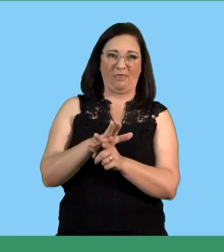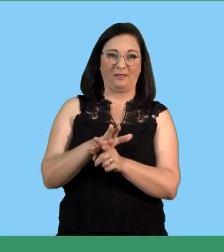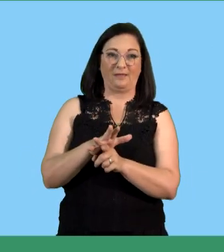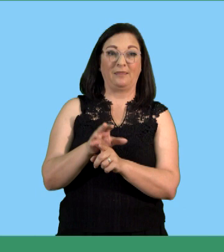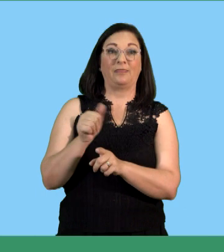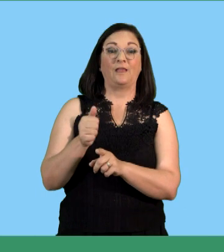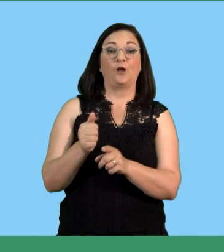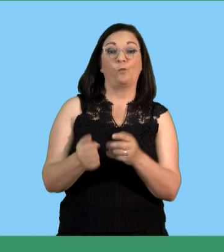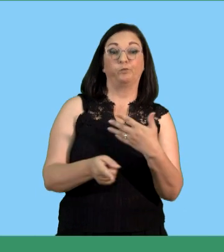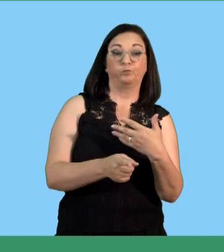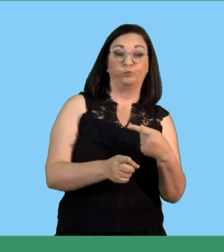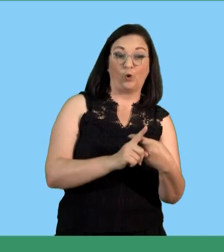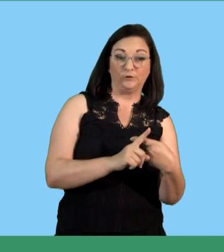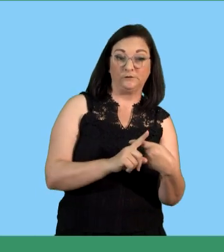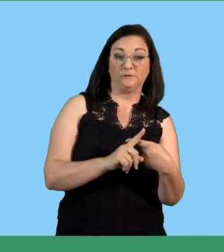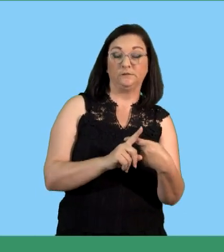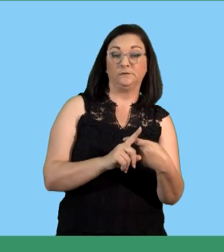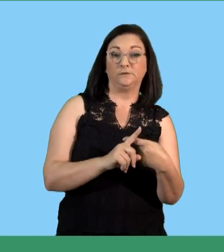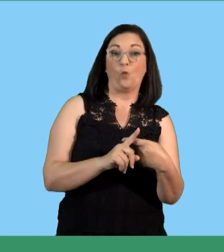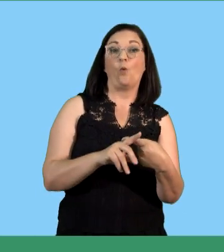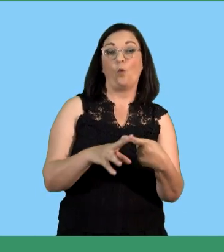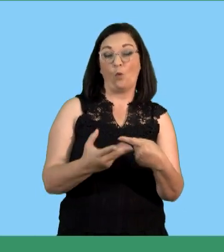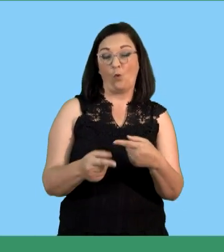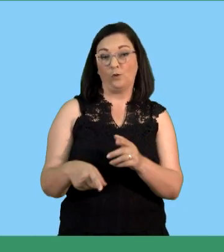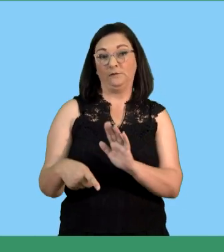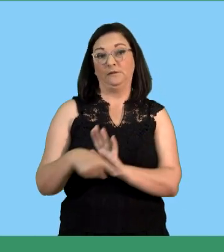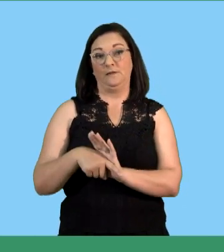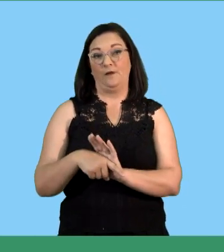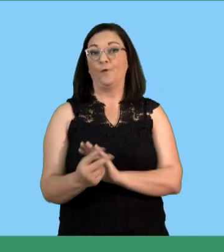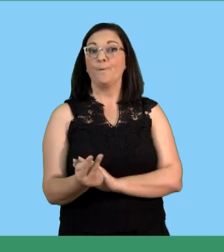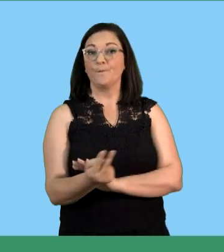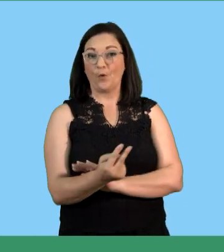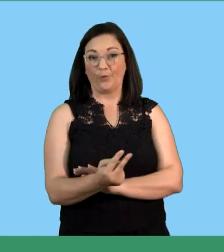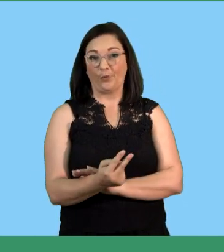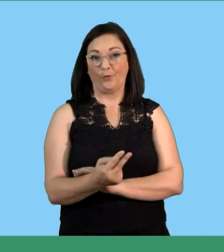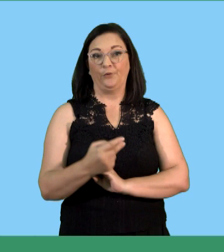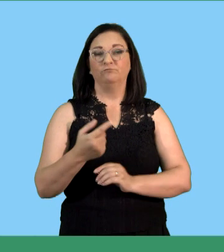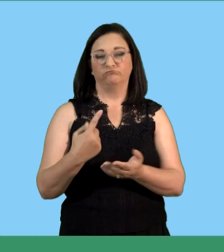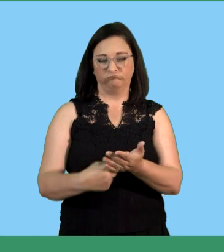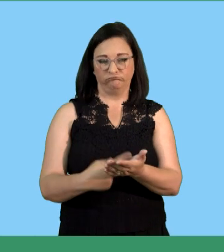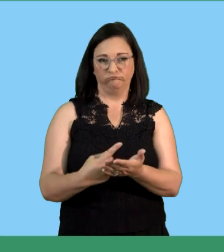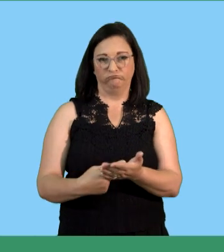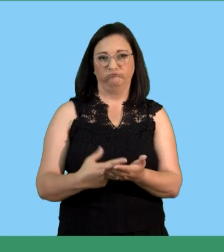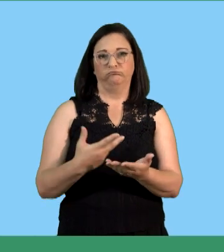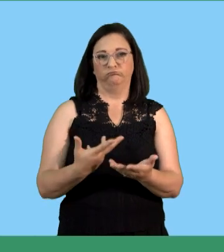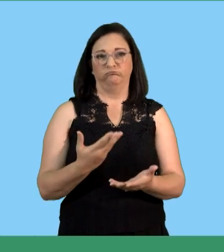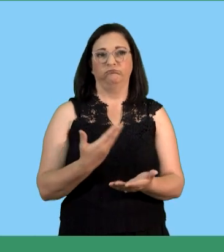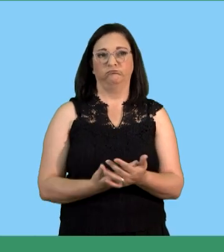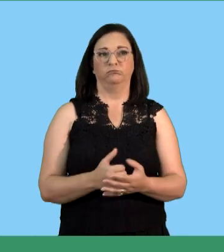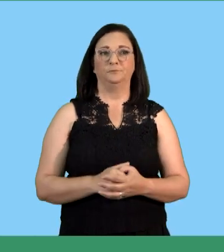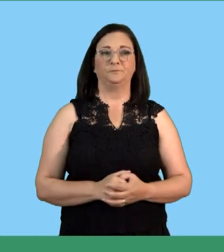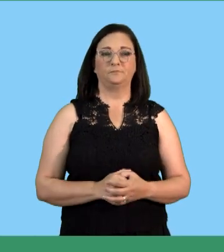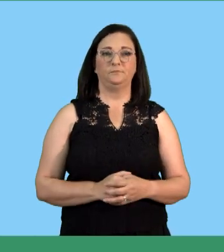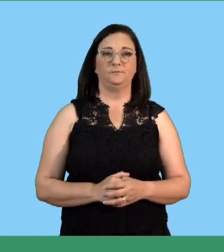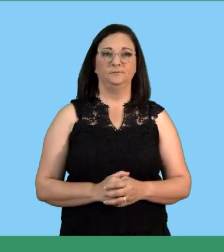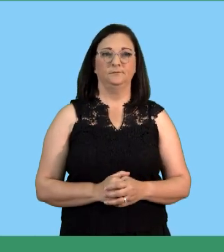refers to the positives or the advantages or the negatives or disadvantages of the acts. So